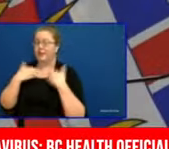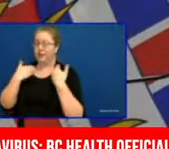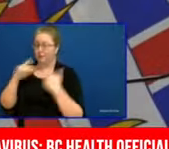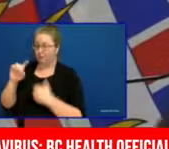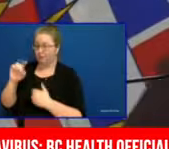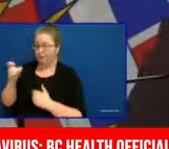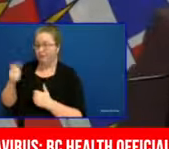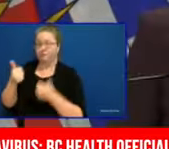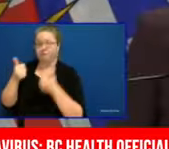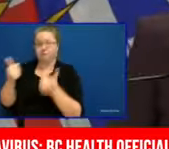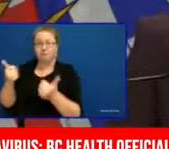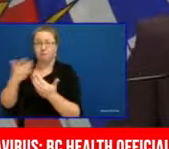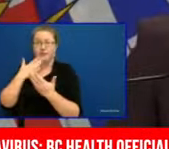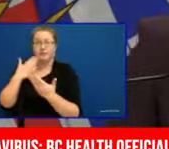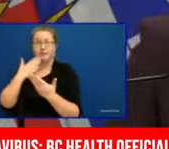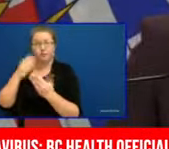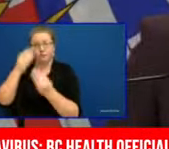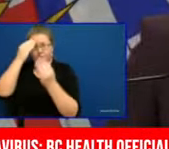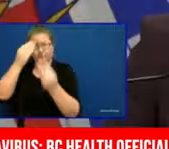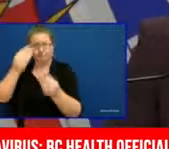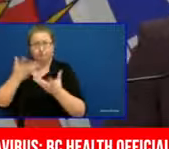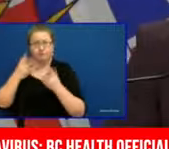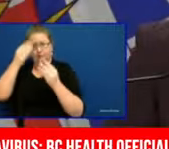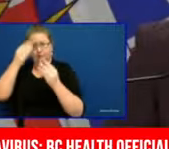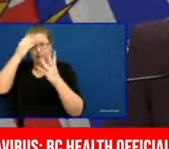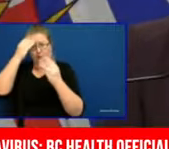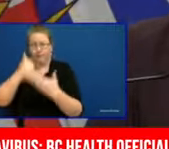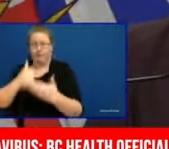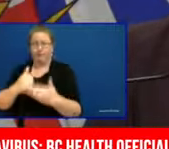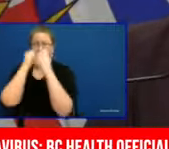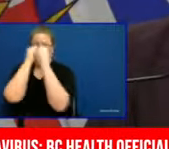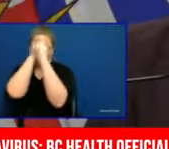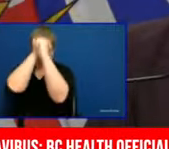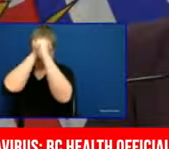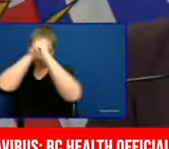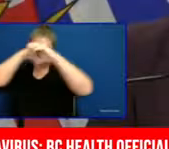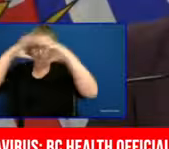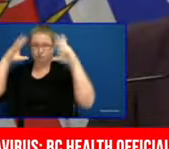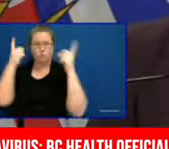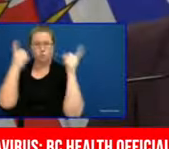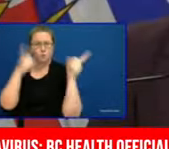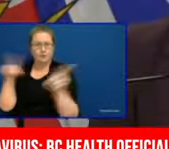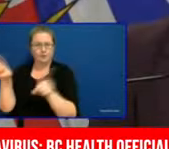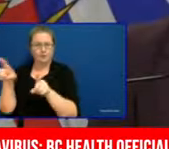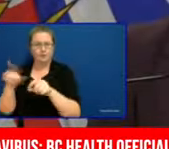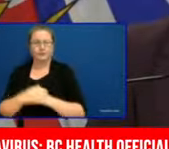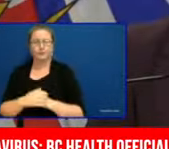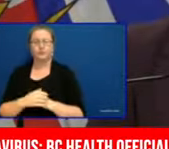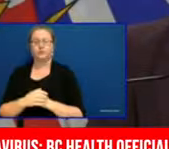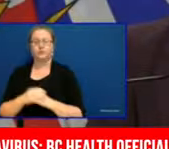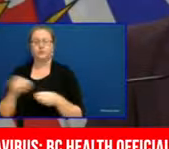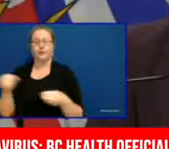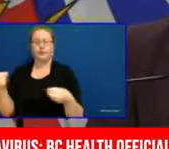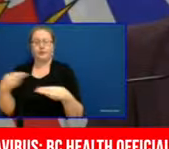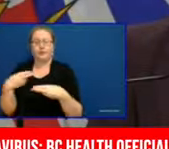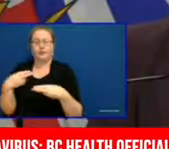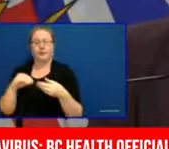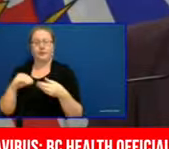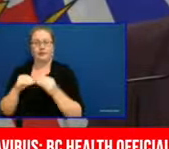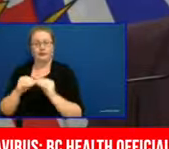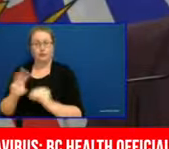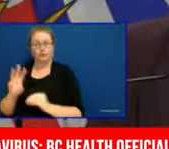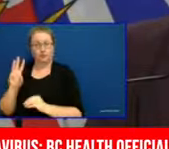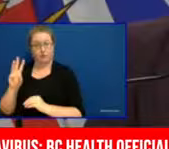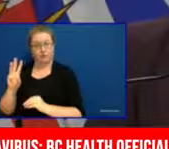Henry and Minister Dix. And look, thanks very much for this material you've reached today. It helps a lot in understanding what's going on. I have a